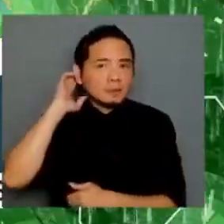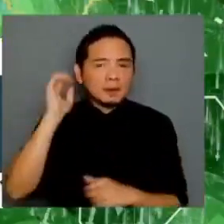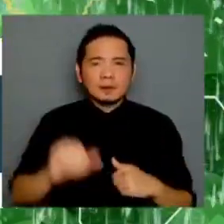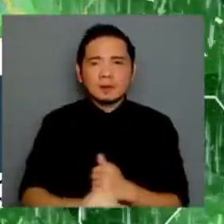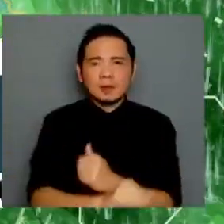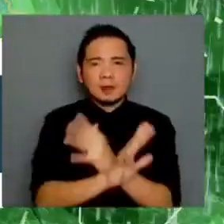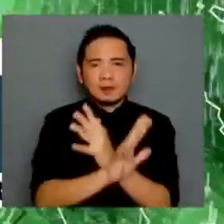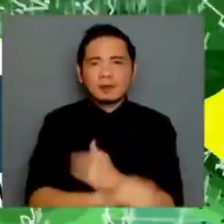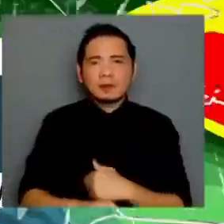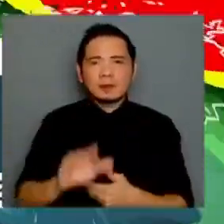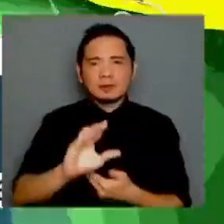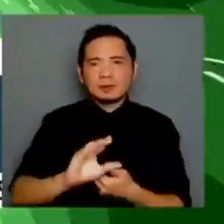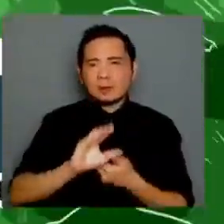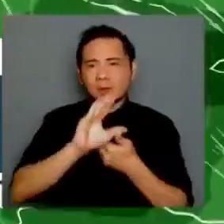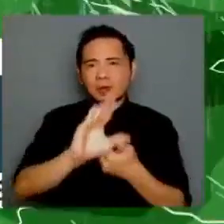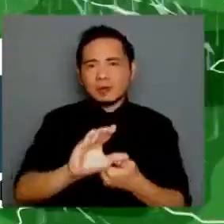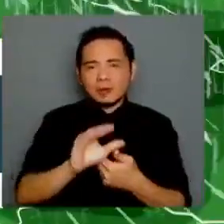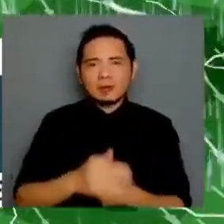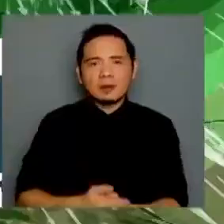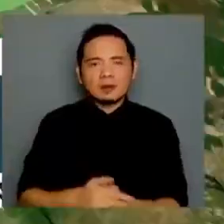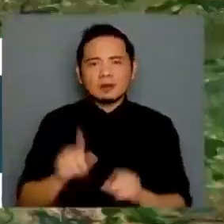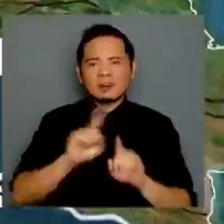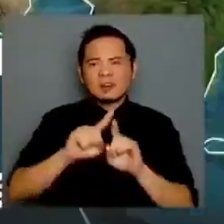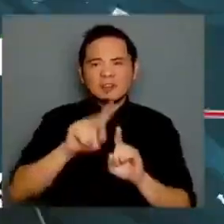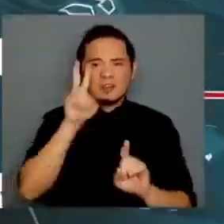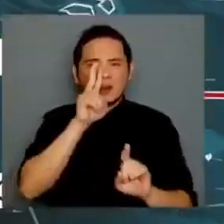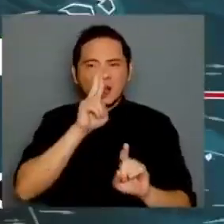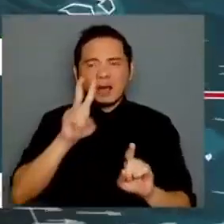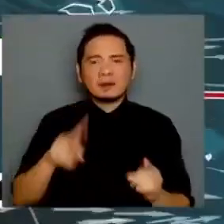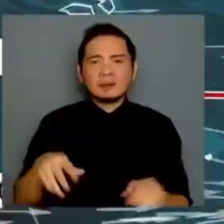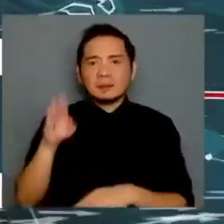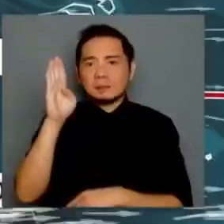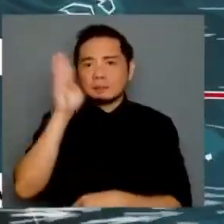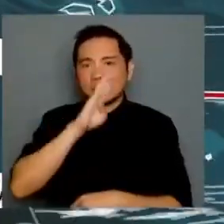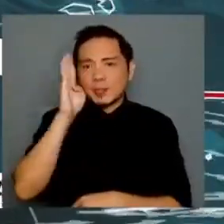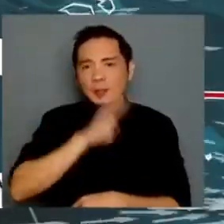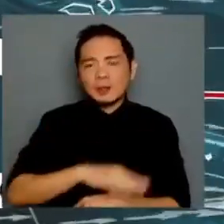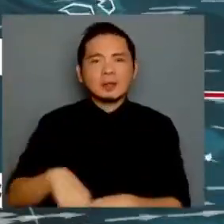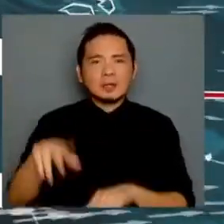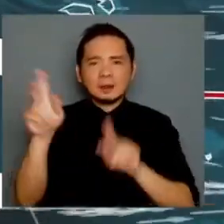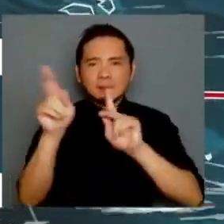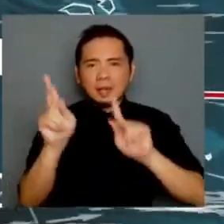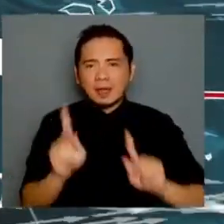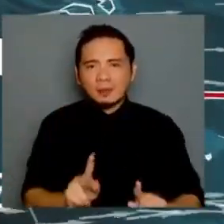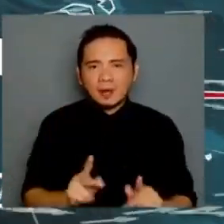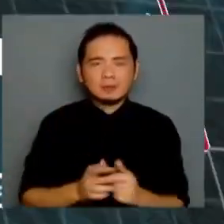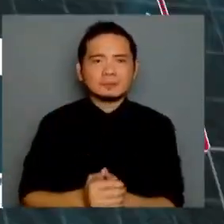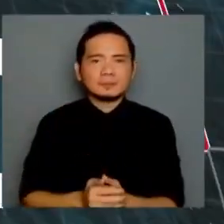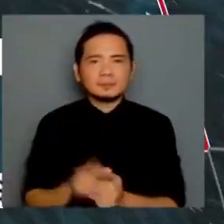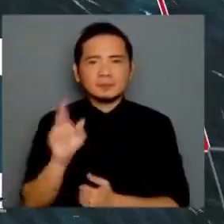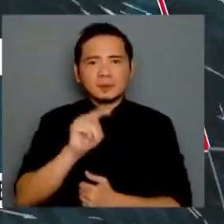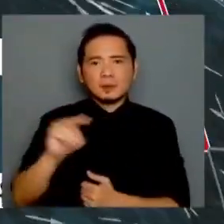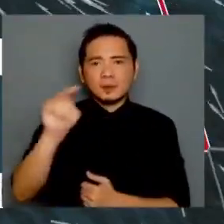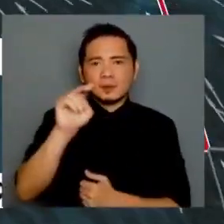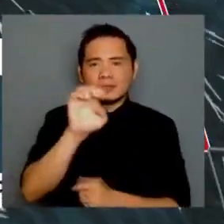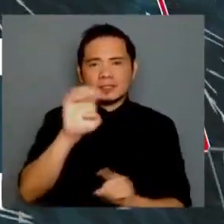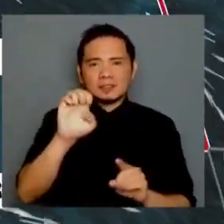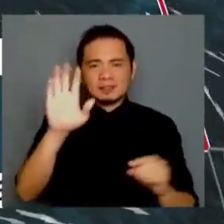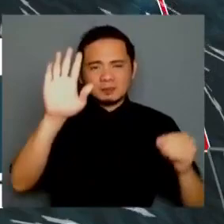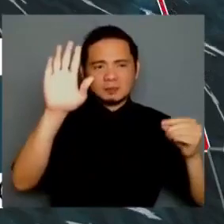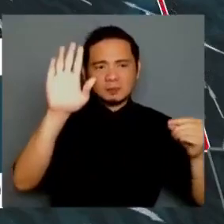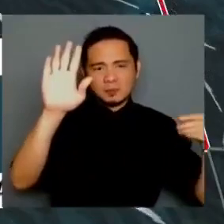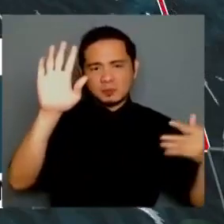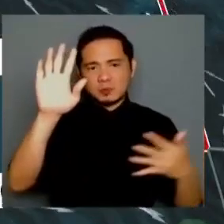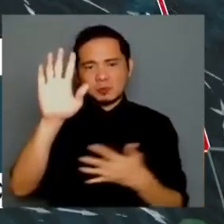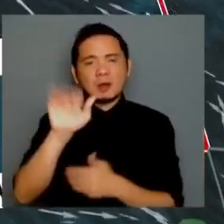region, Zamboanga Peninsula, the rest of Visayas, Bicol region, and Palawan. The northeast monsoon is still affecting the